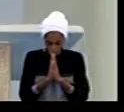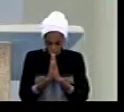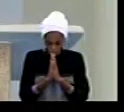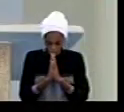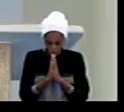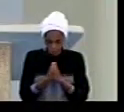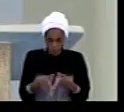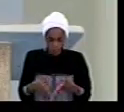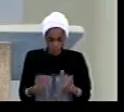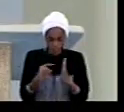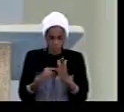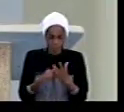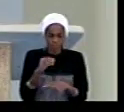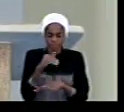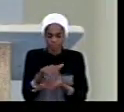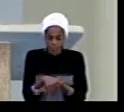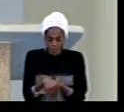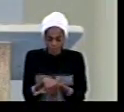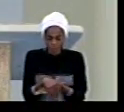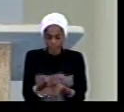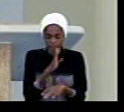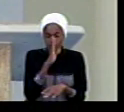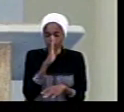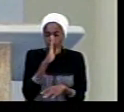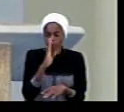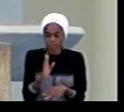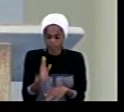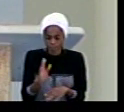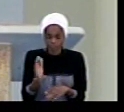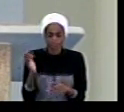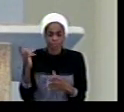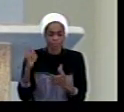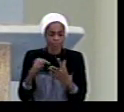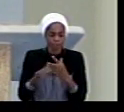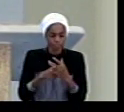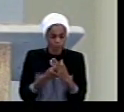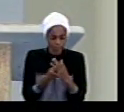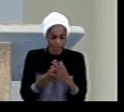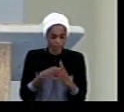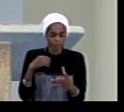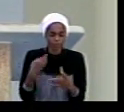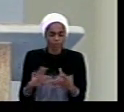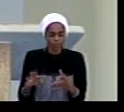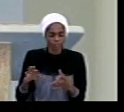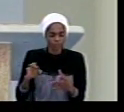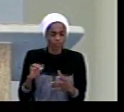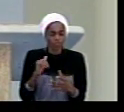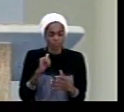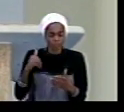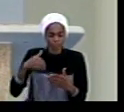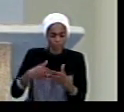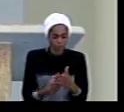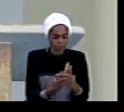Let tonight be the beginning of a new